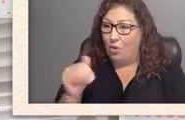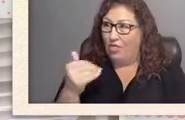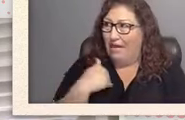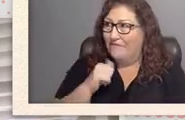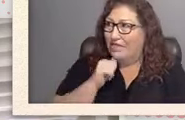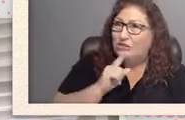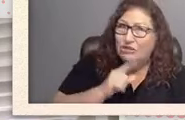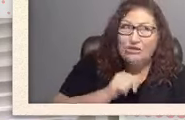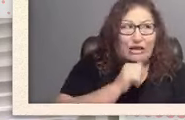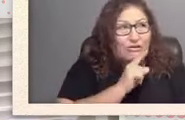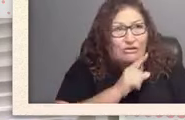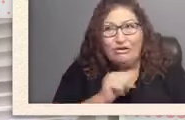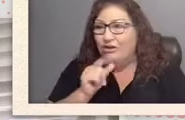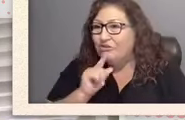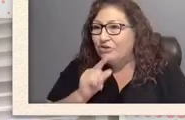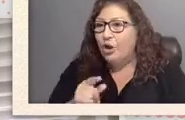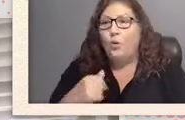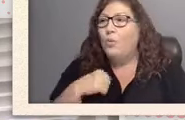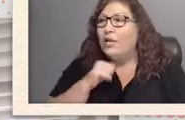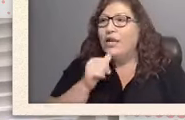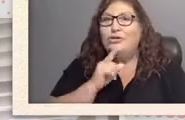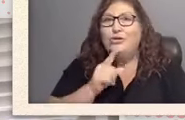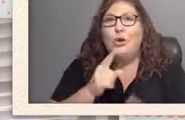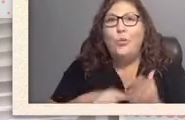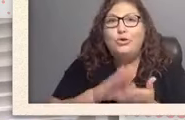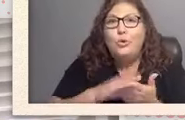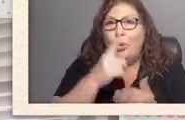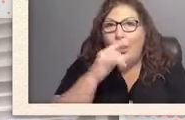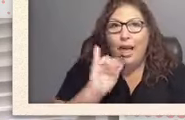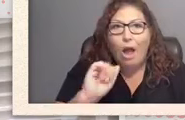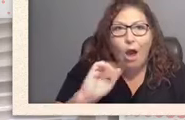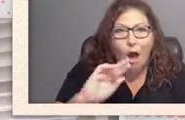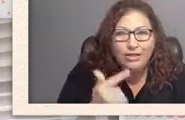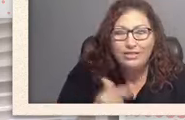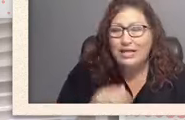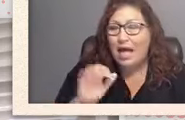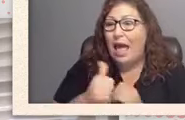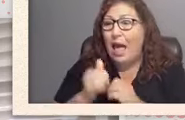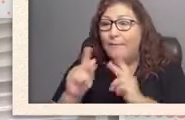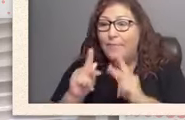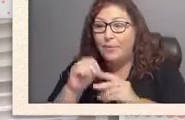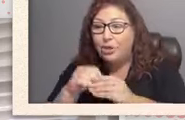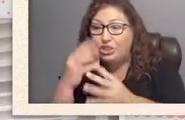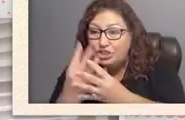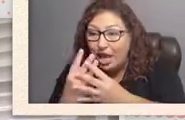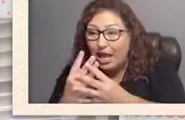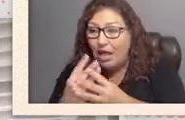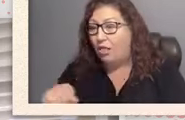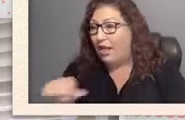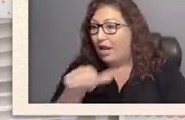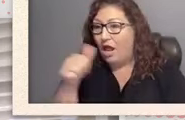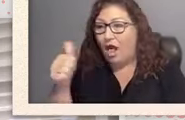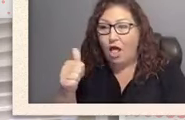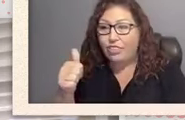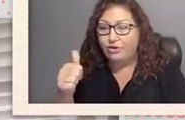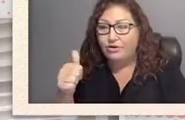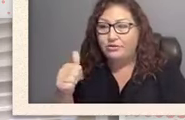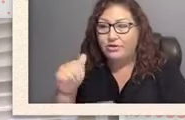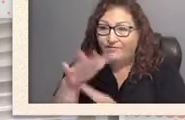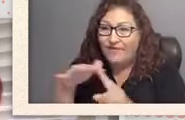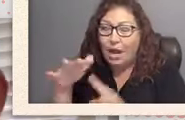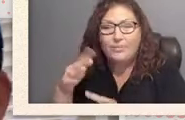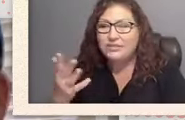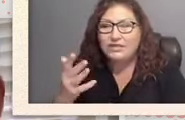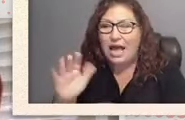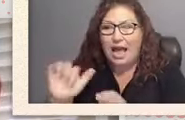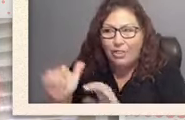sure what school looks like in August. We're not sure how people in jail and other incarcerated settings are doing right now. We're not sure how